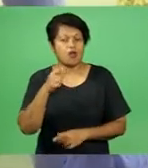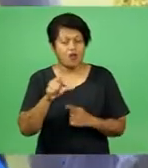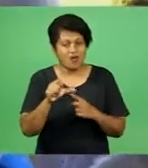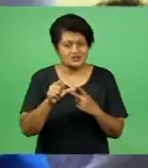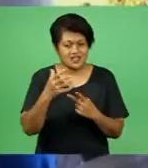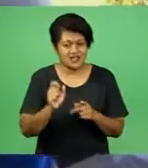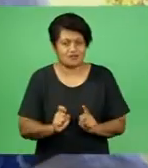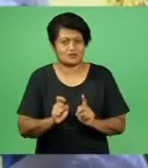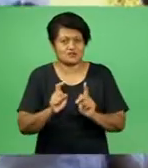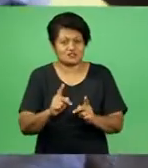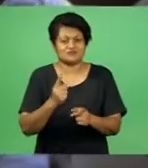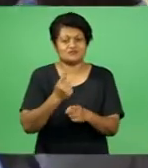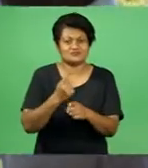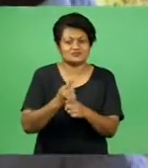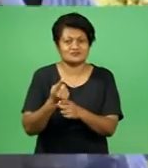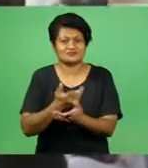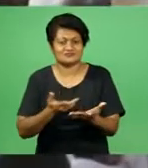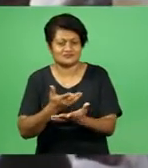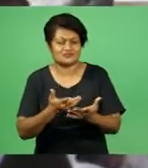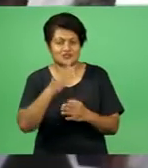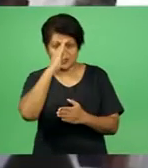opportunity to speak to the students.